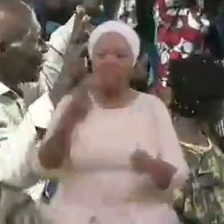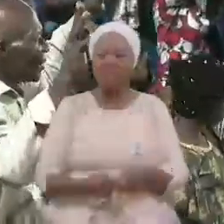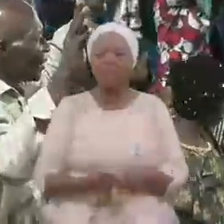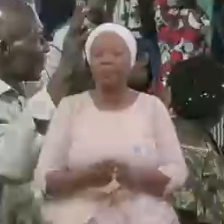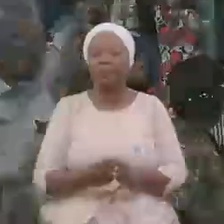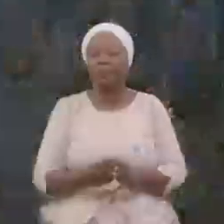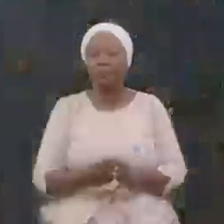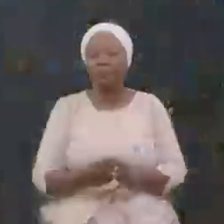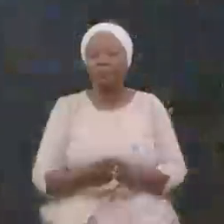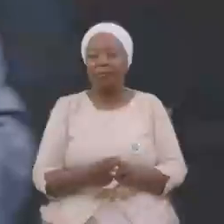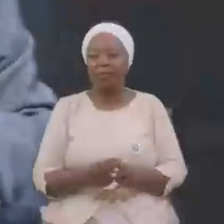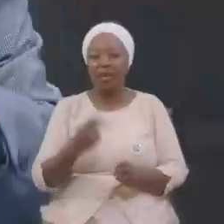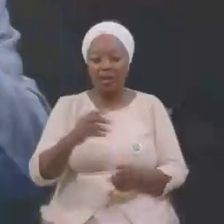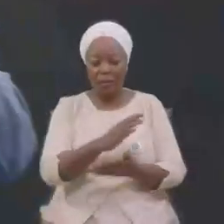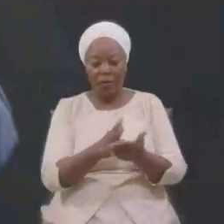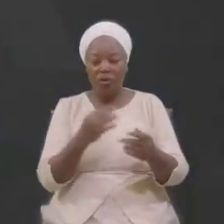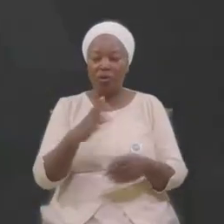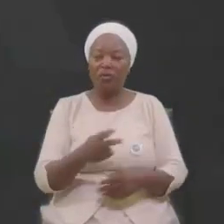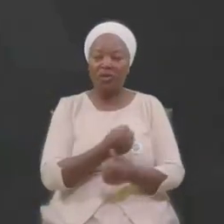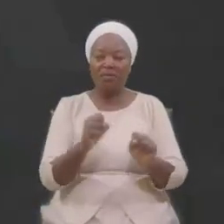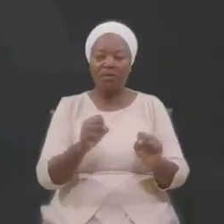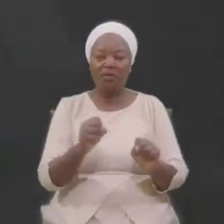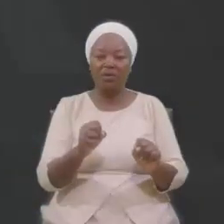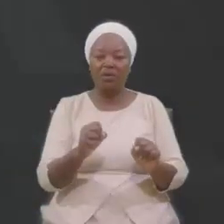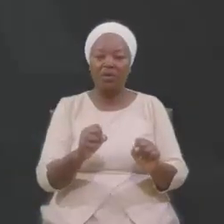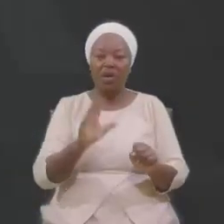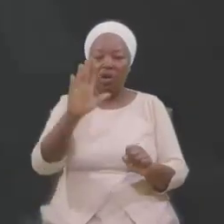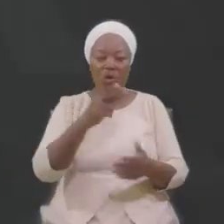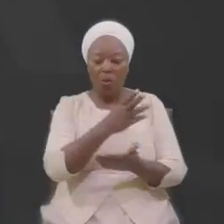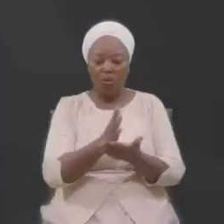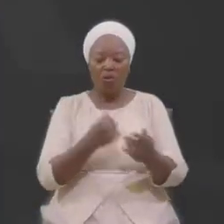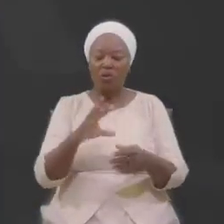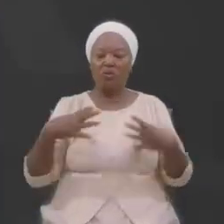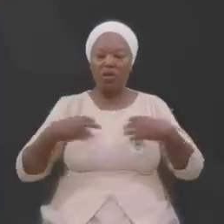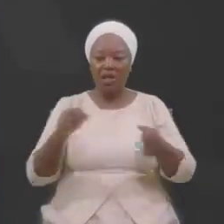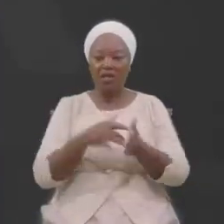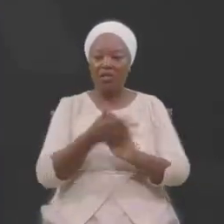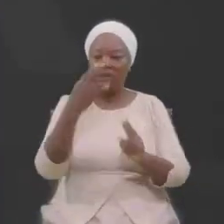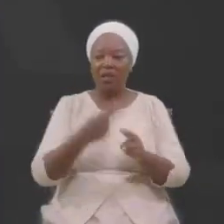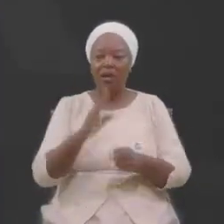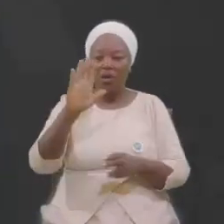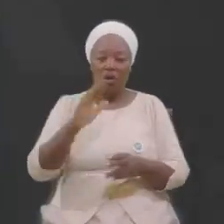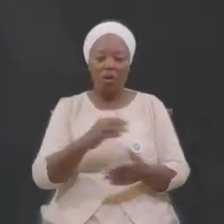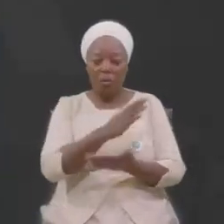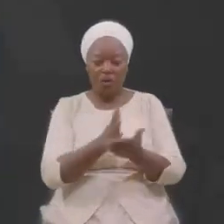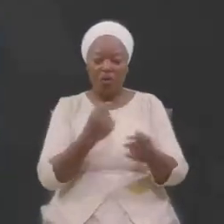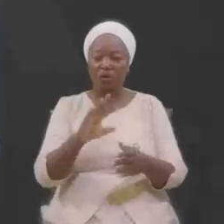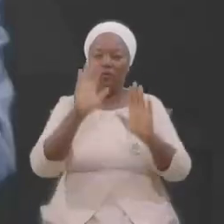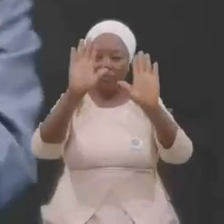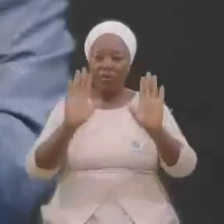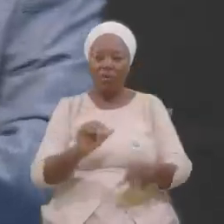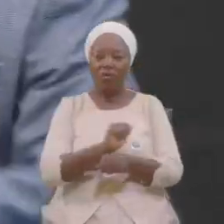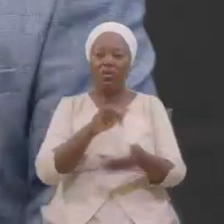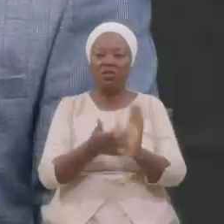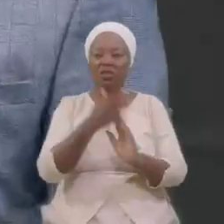Your portion of salvation, your portion of healing, your portion of miracle,